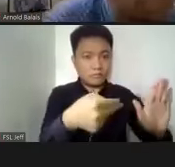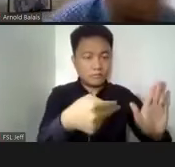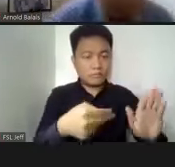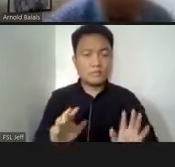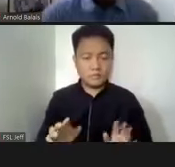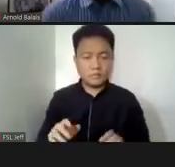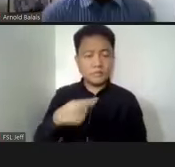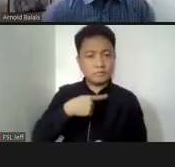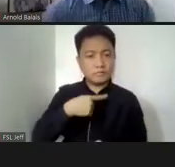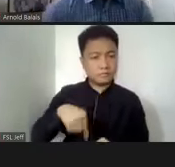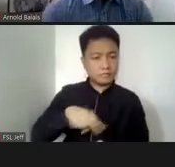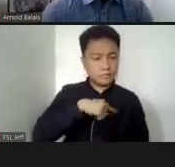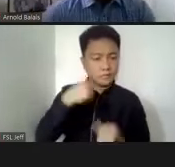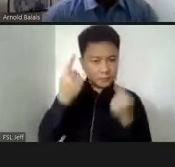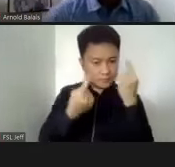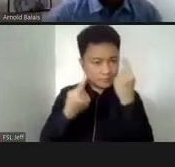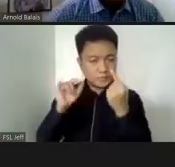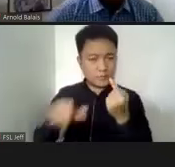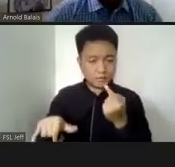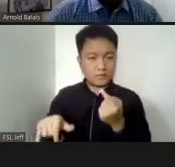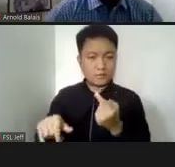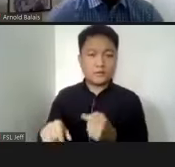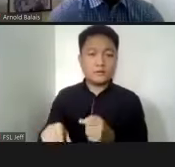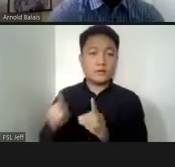And that's how we could help them.